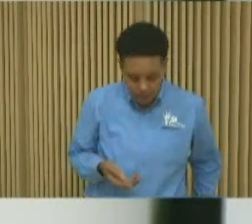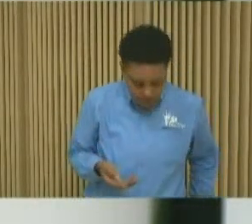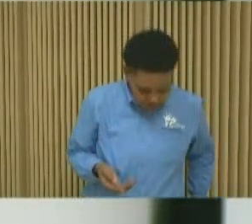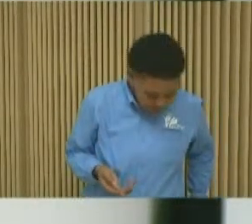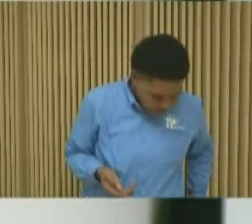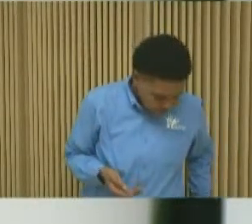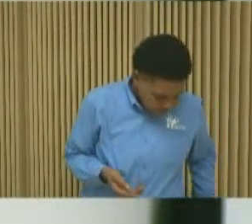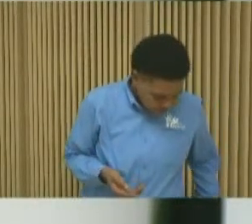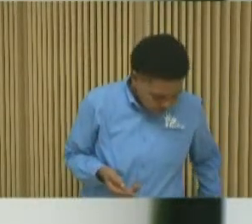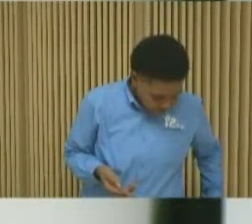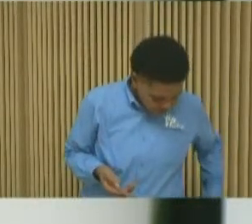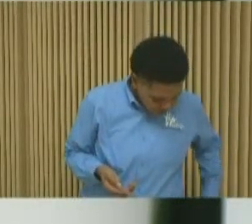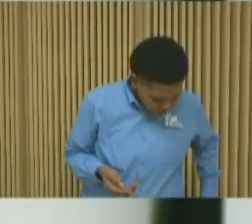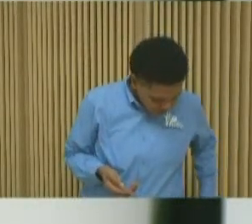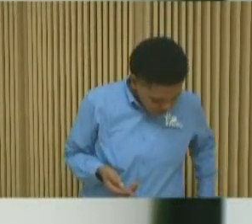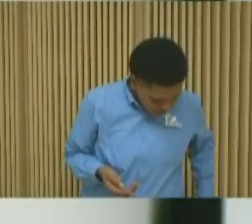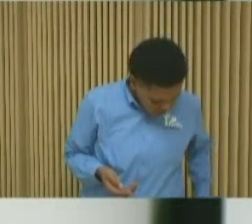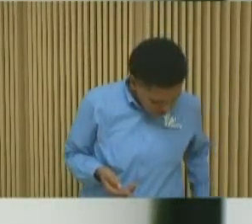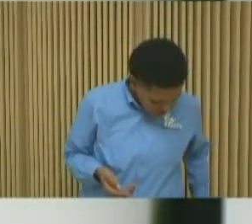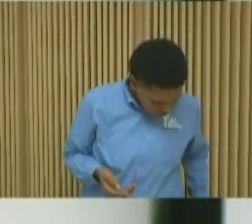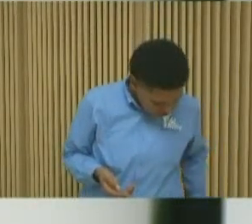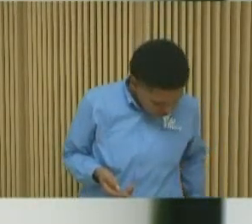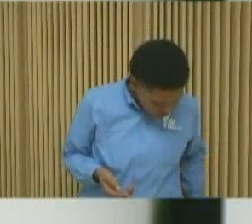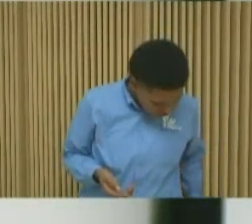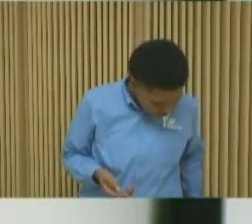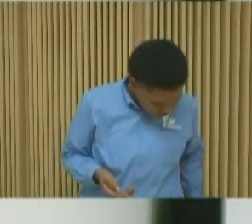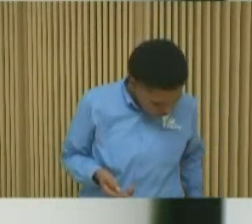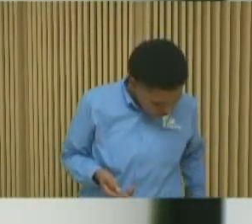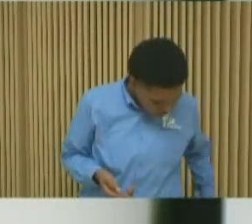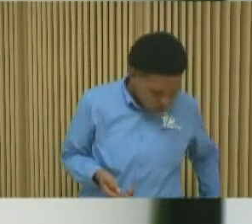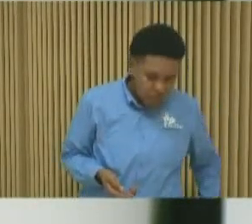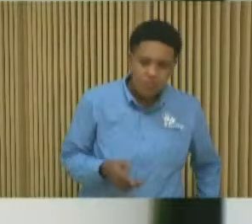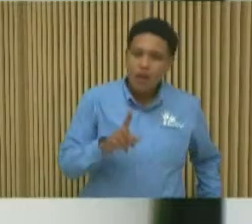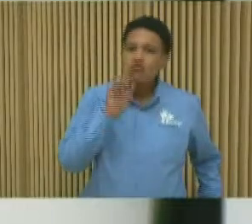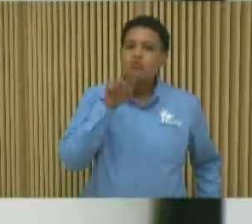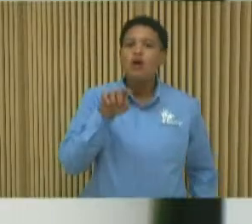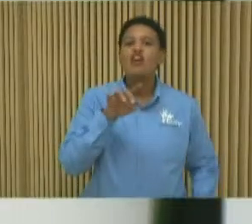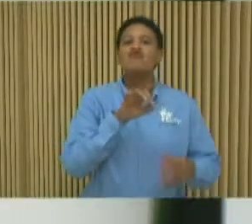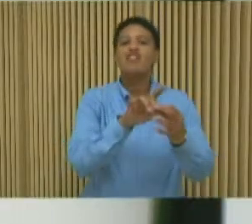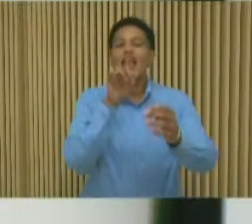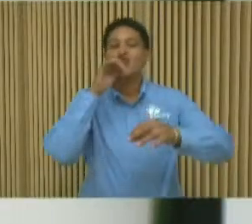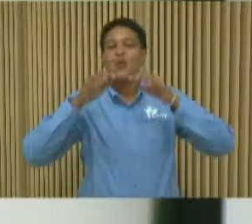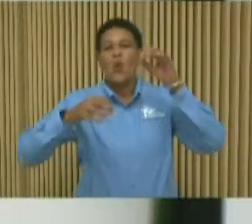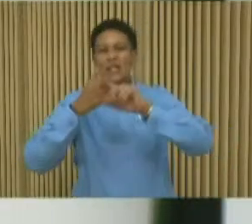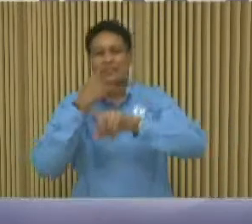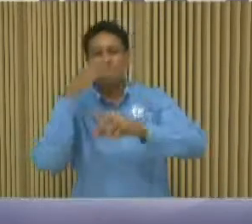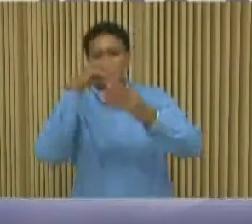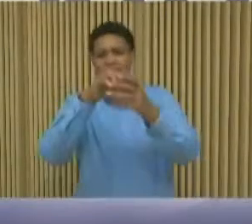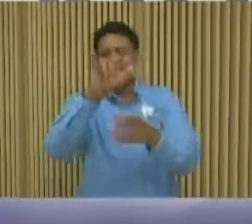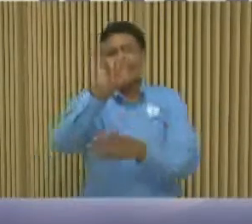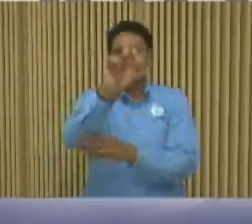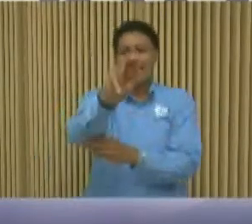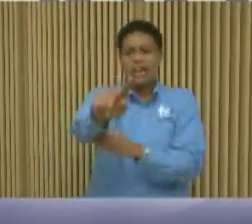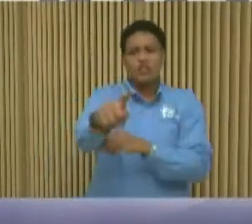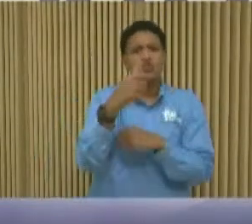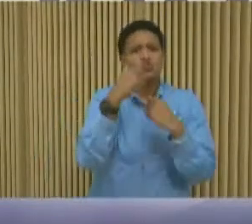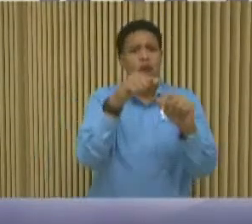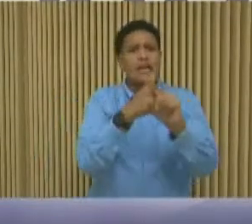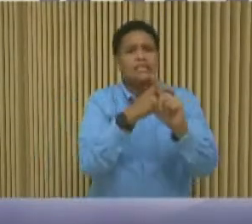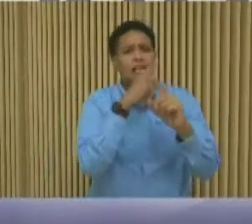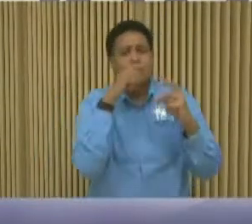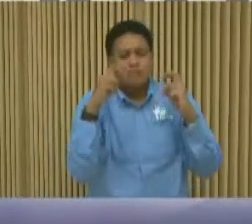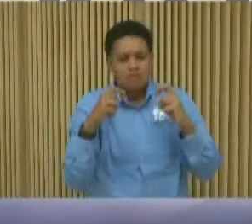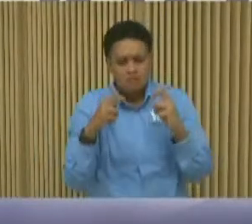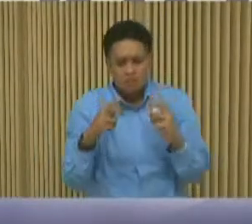I'll respond in terms of the court situation. If you are in fact in litigation and you do try to mediate